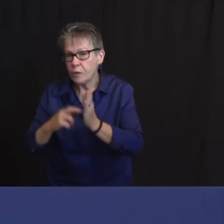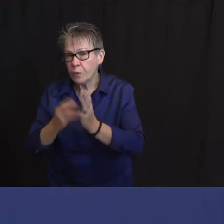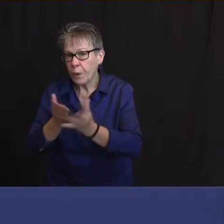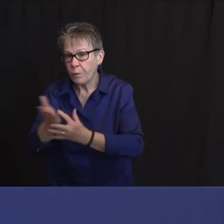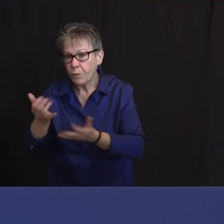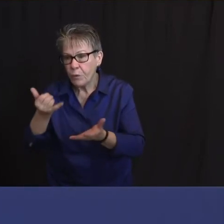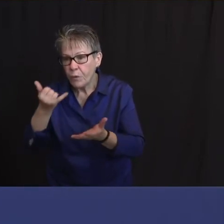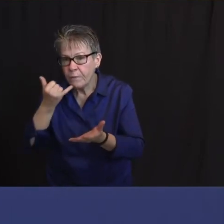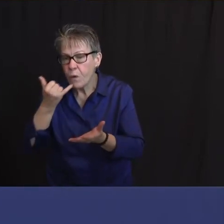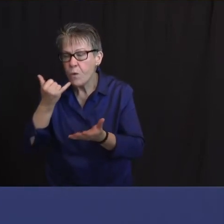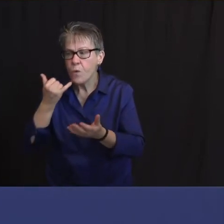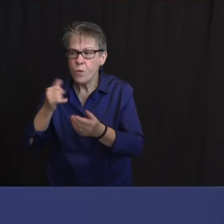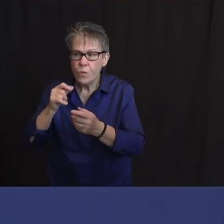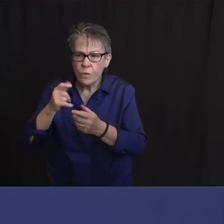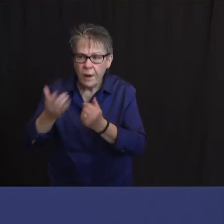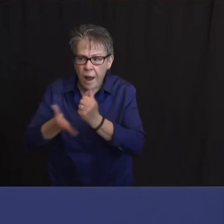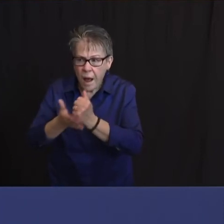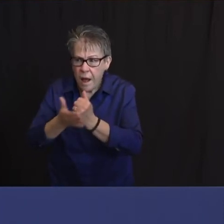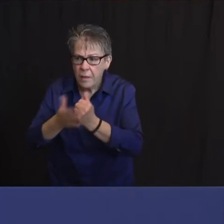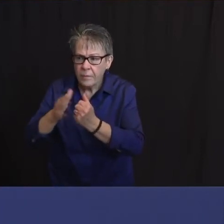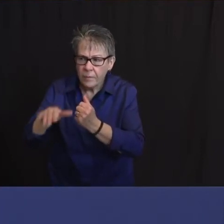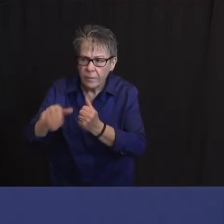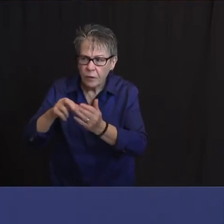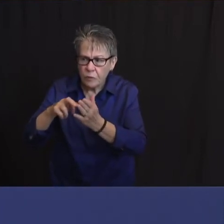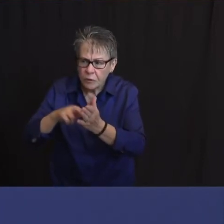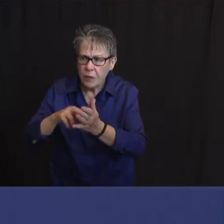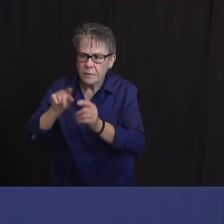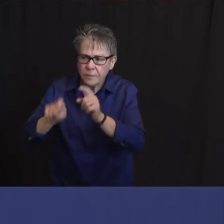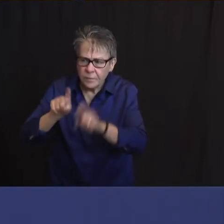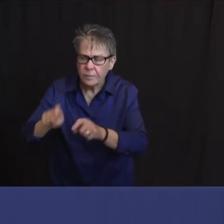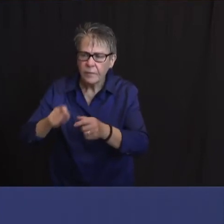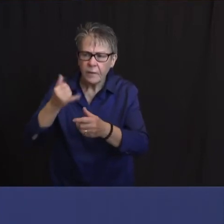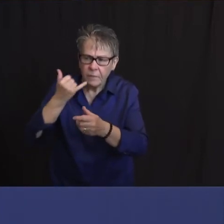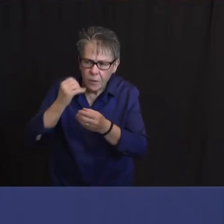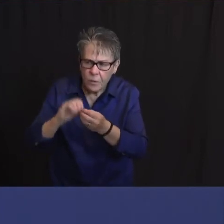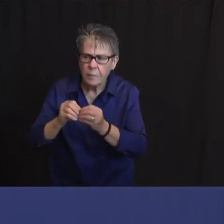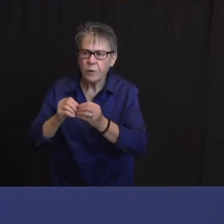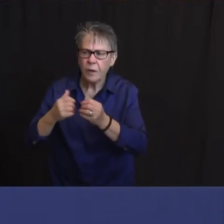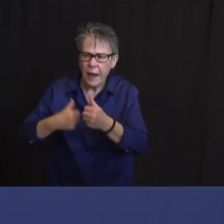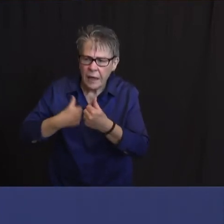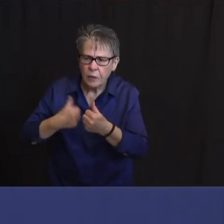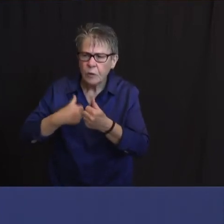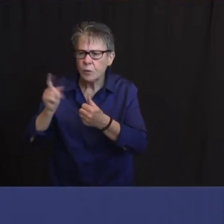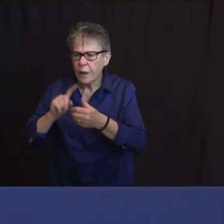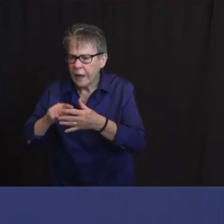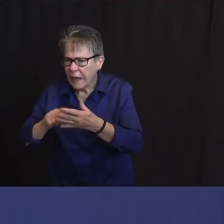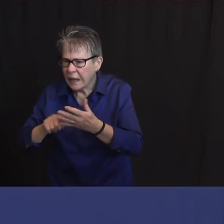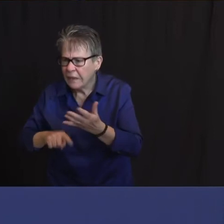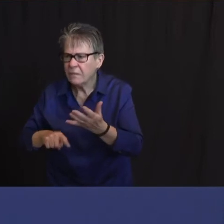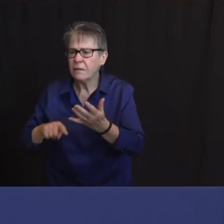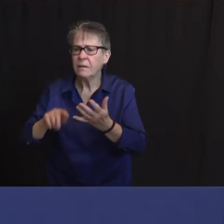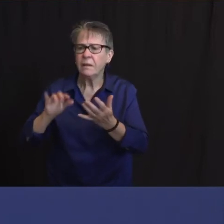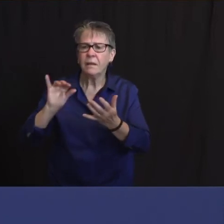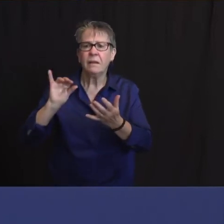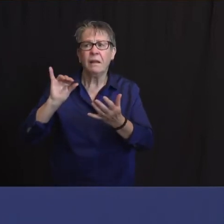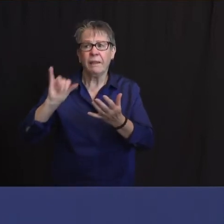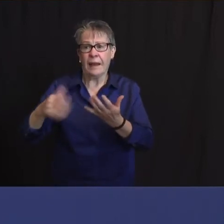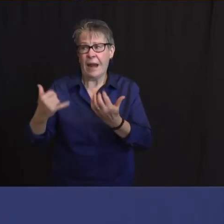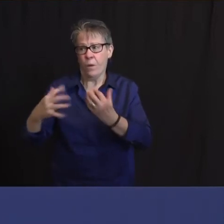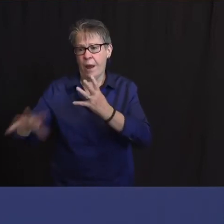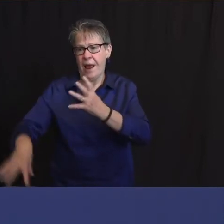And the preference is still to get an email back, an email address back from the person on the phone, so that when they're up to bat,